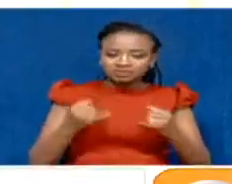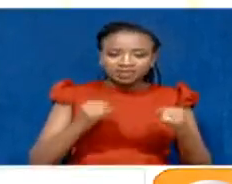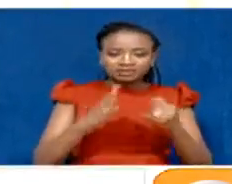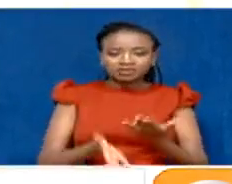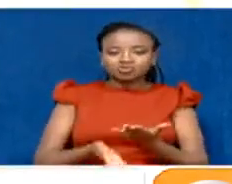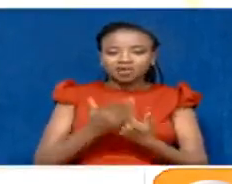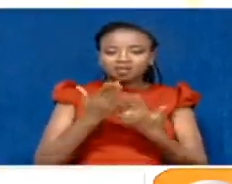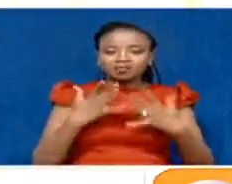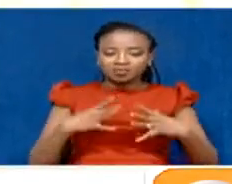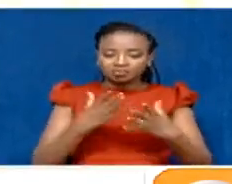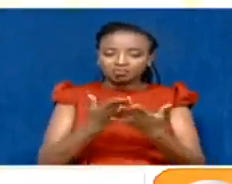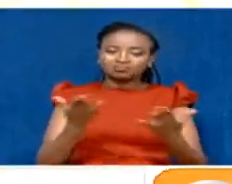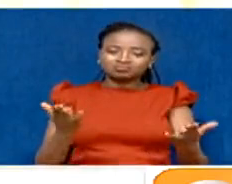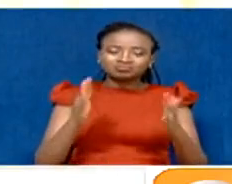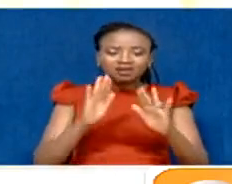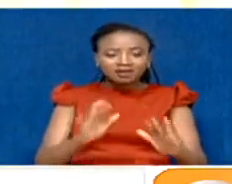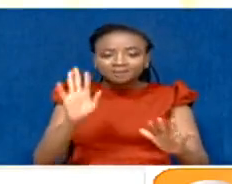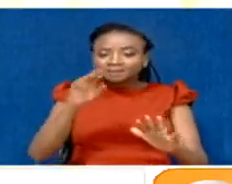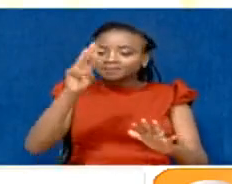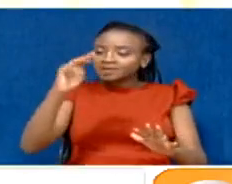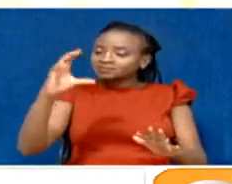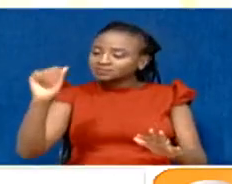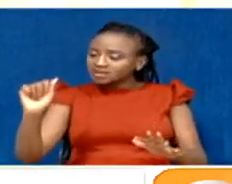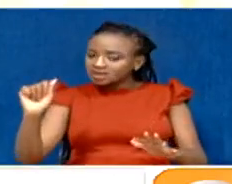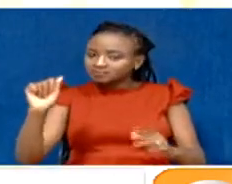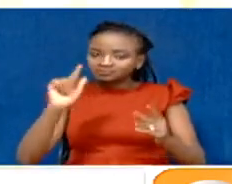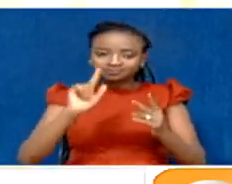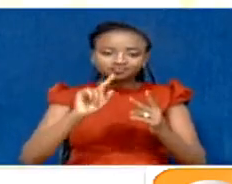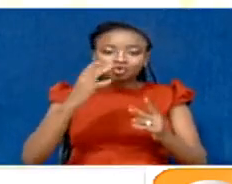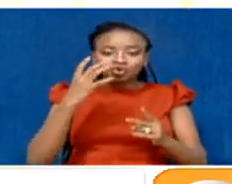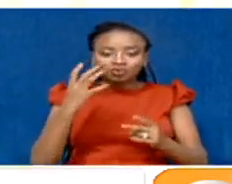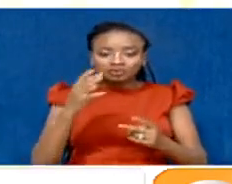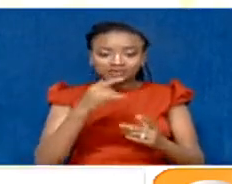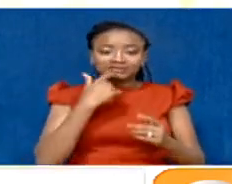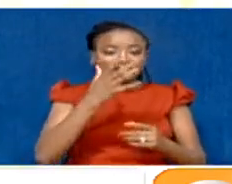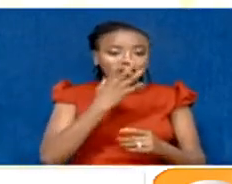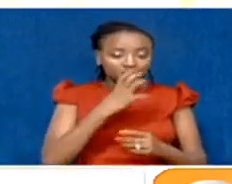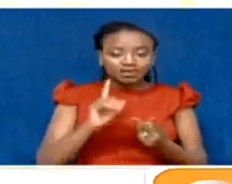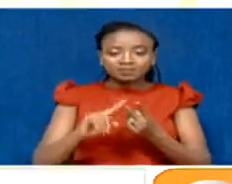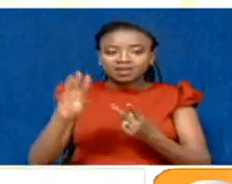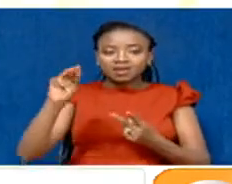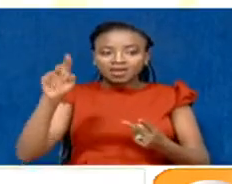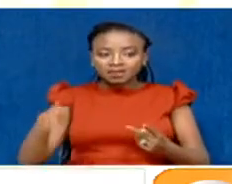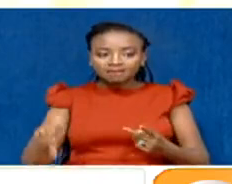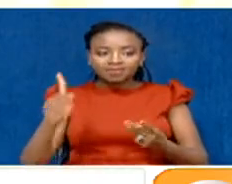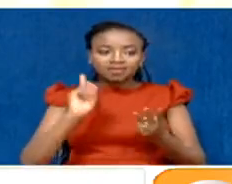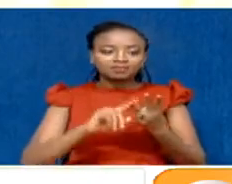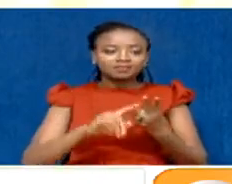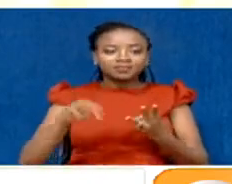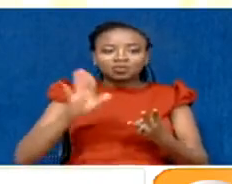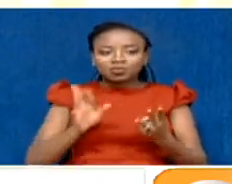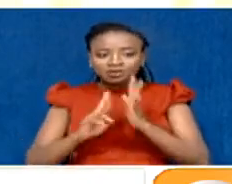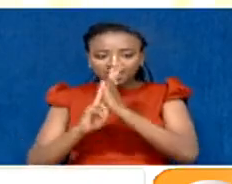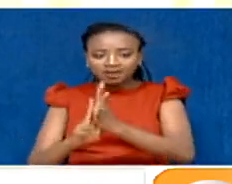supporters. Six P's. MCA, what's your ODM? MCA? ODM. MP? ODM.